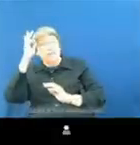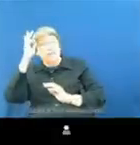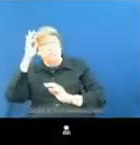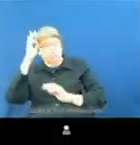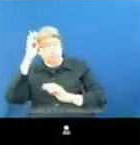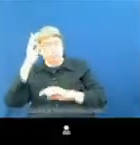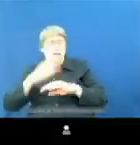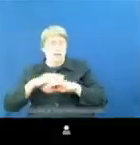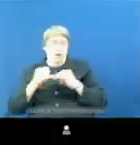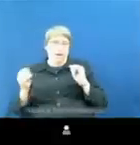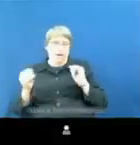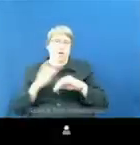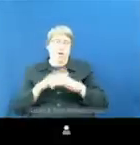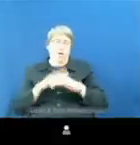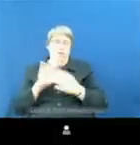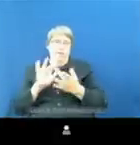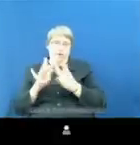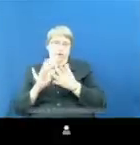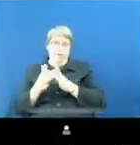And